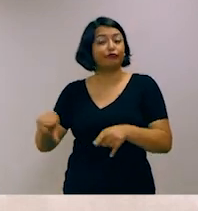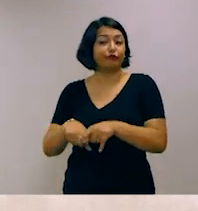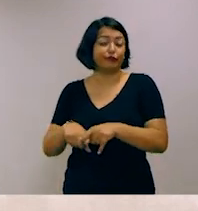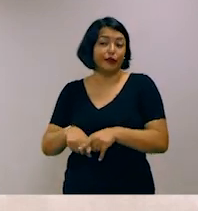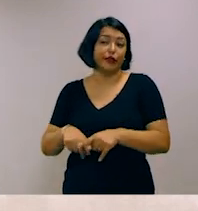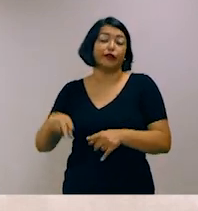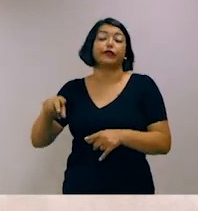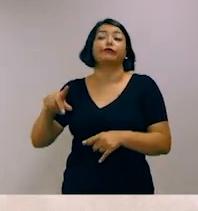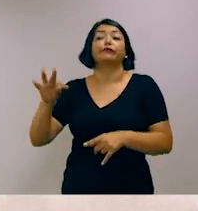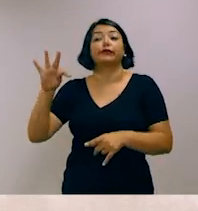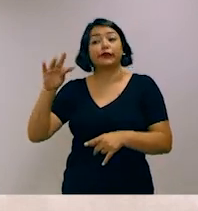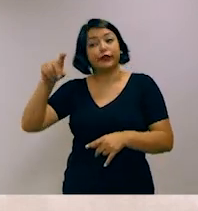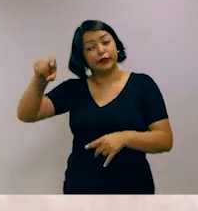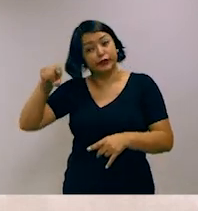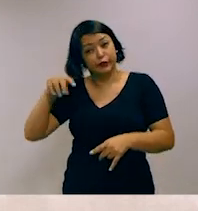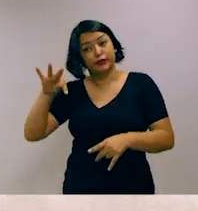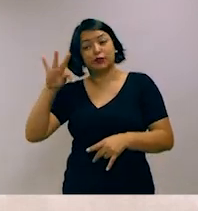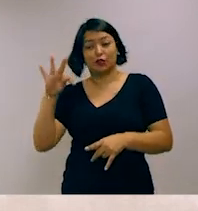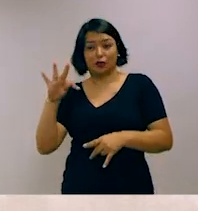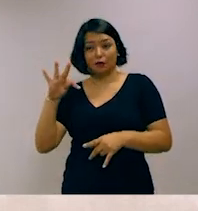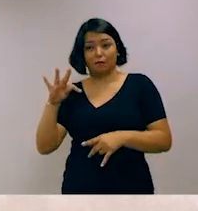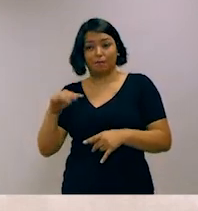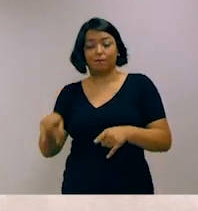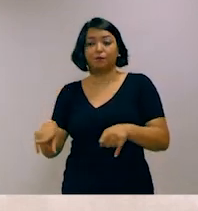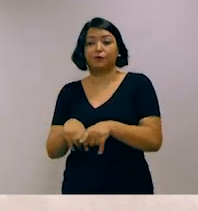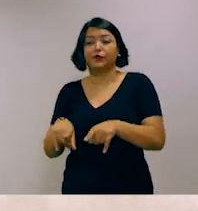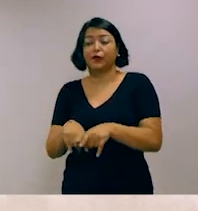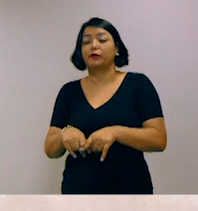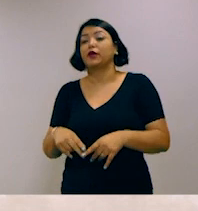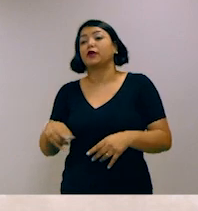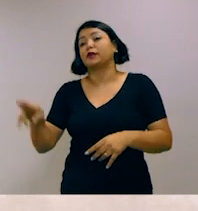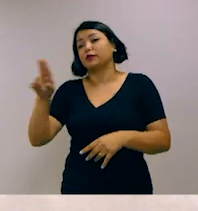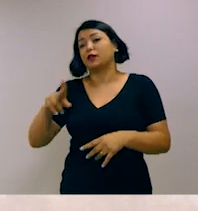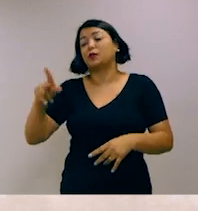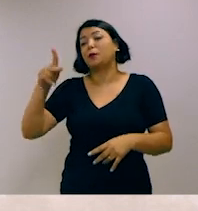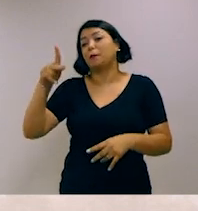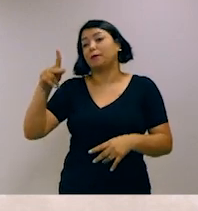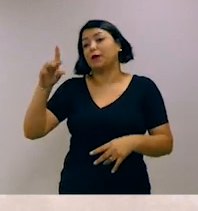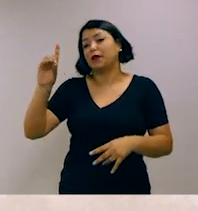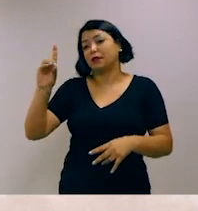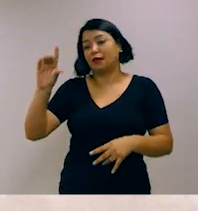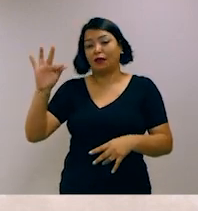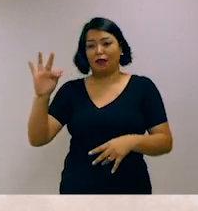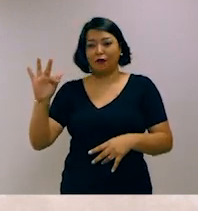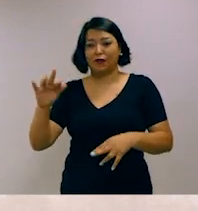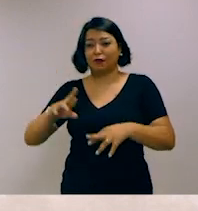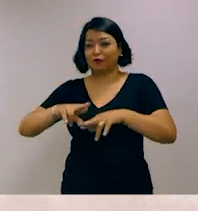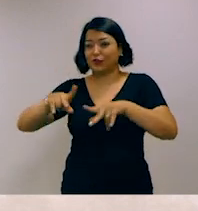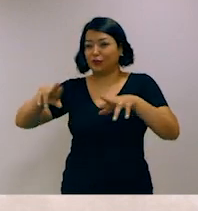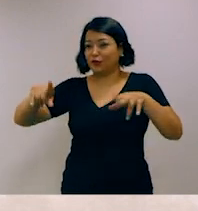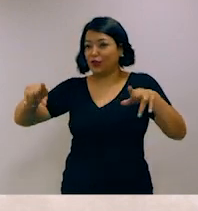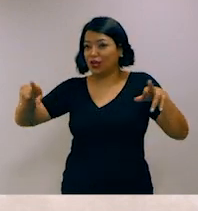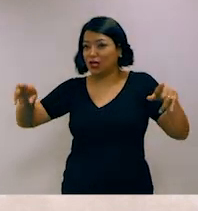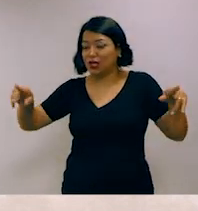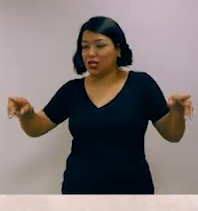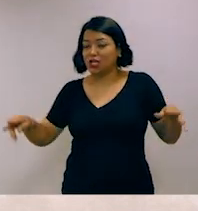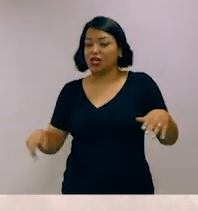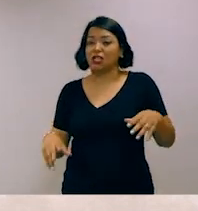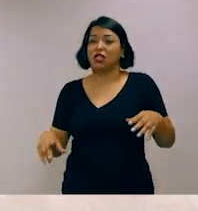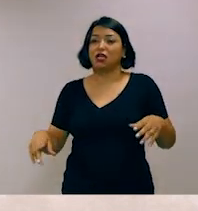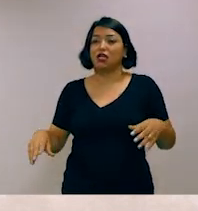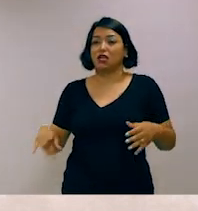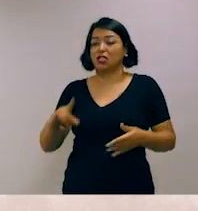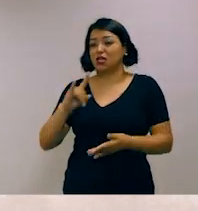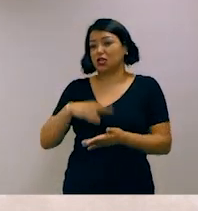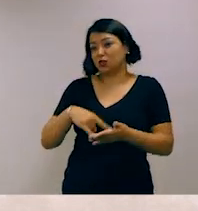HTLM, I had TXT, I had PDF. I had the PDF that couldn't go through